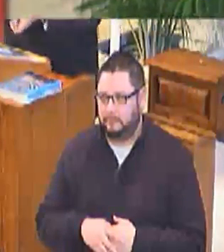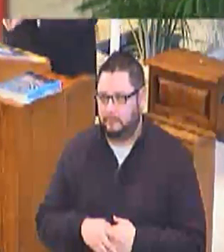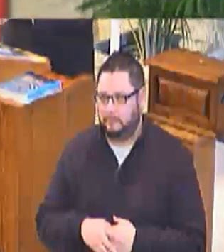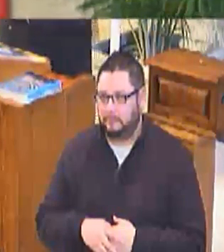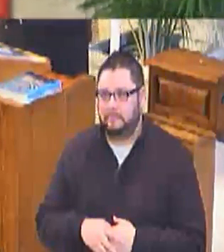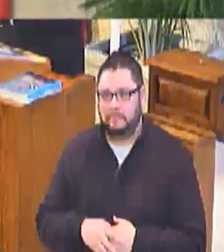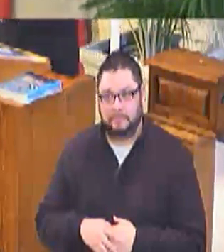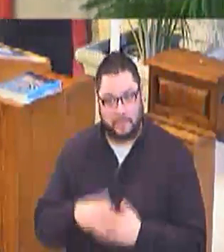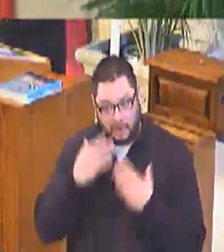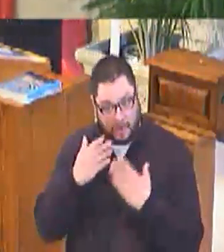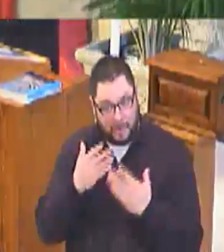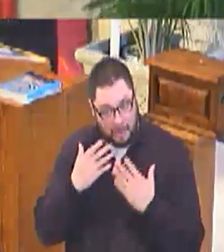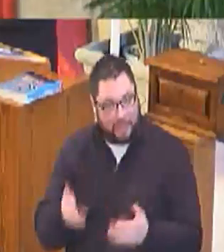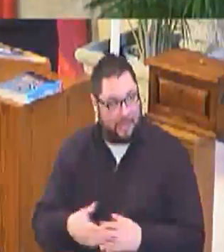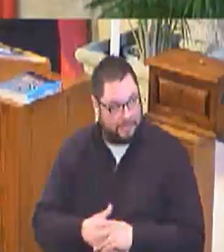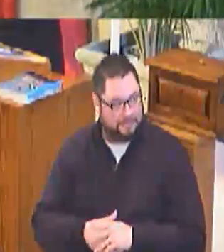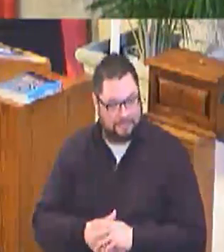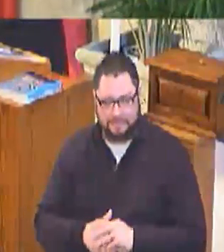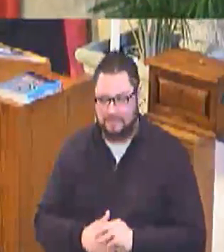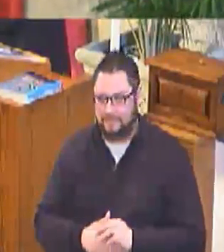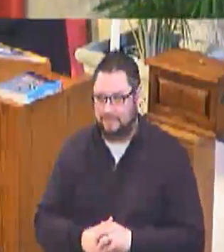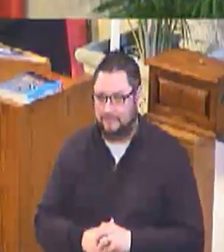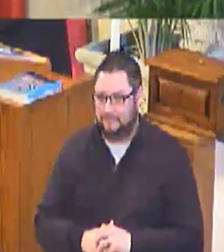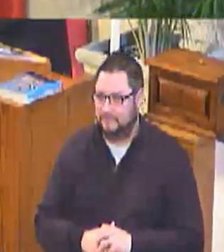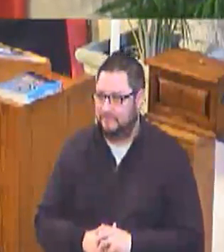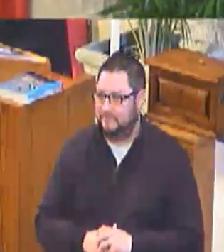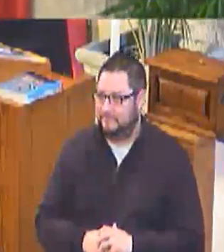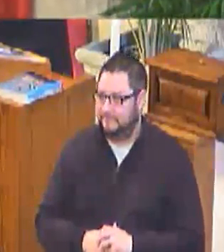well, thanks a lot. Okay. So,